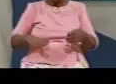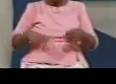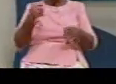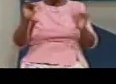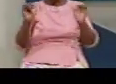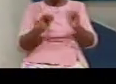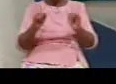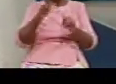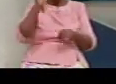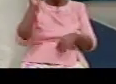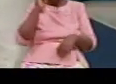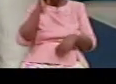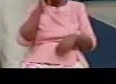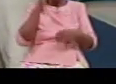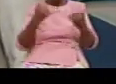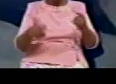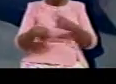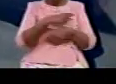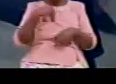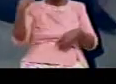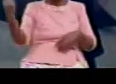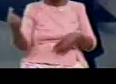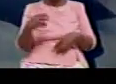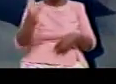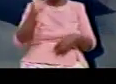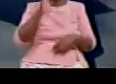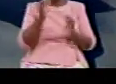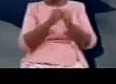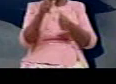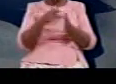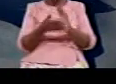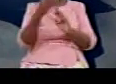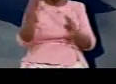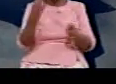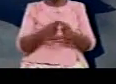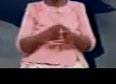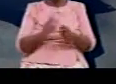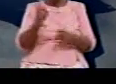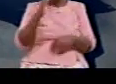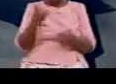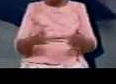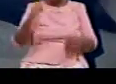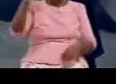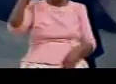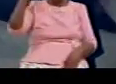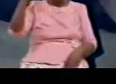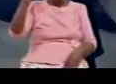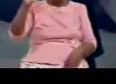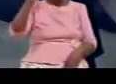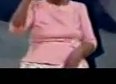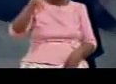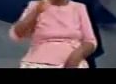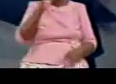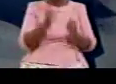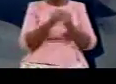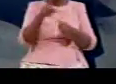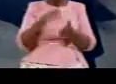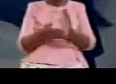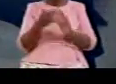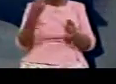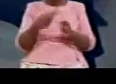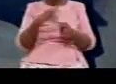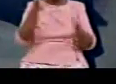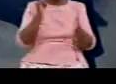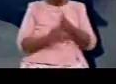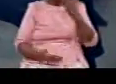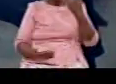today, and forever, he will be with you. Where are you? I said it will be with you. That fire